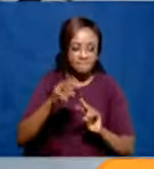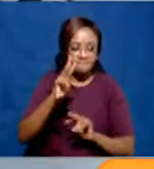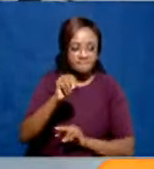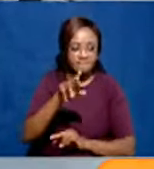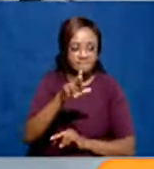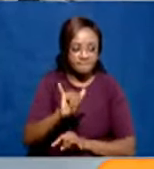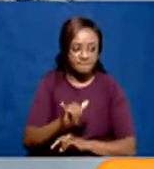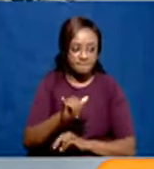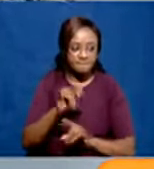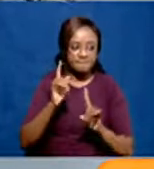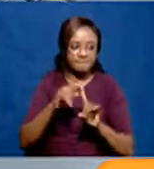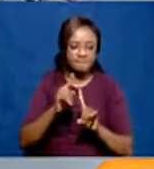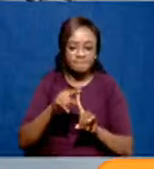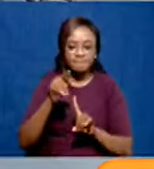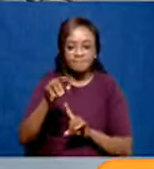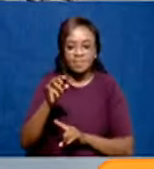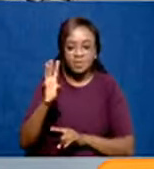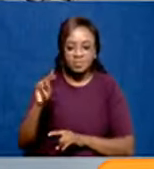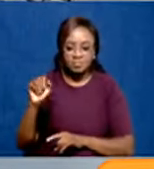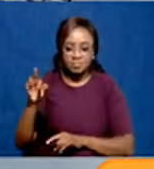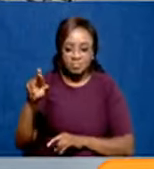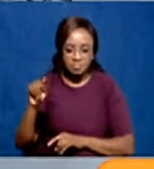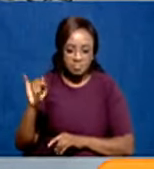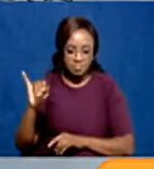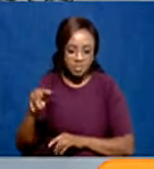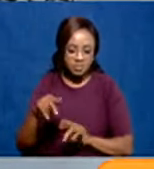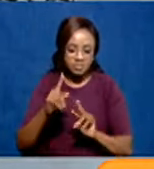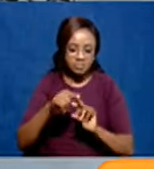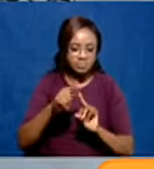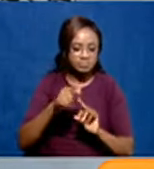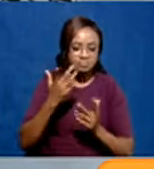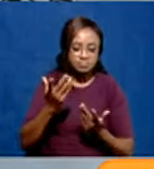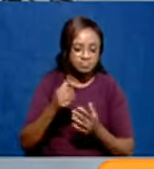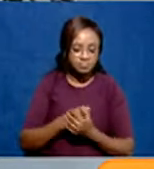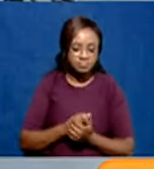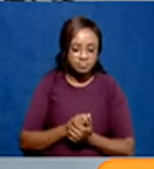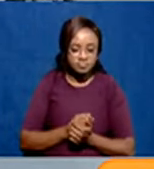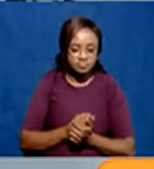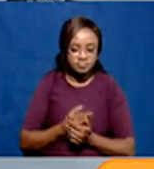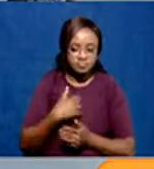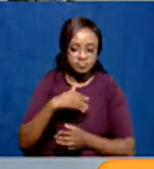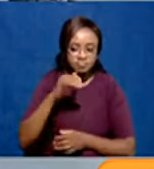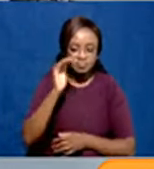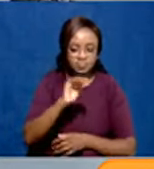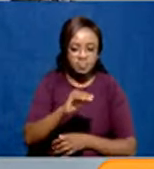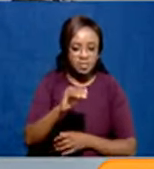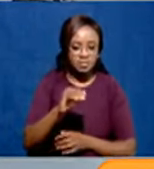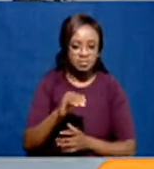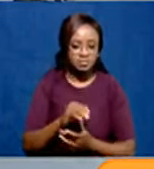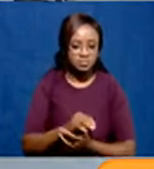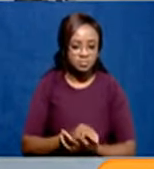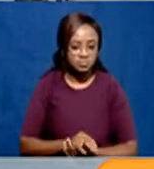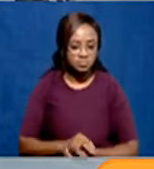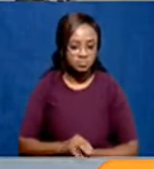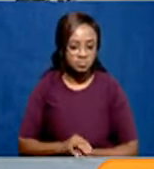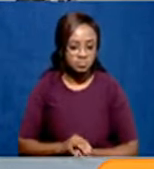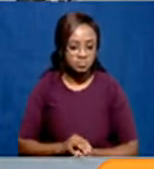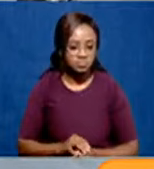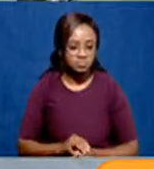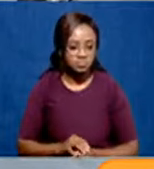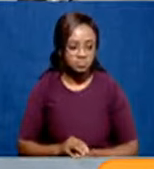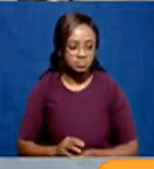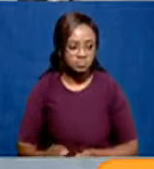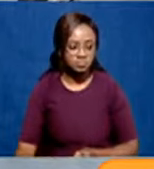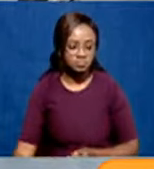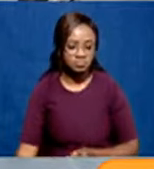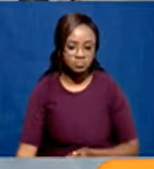closing remarks because we really ran out of time. But My question was about costing of health services, and especially in private, and I'll start